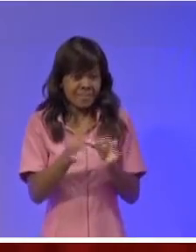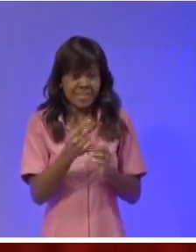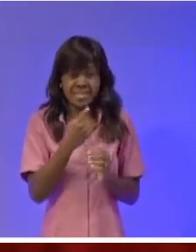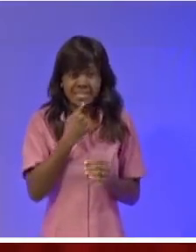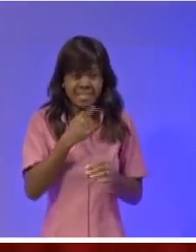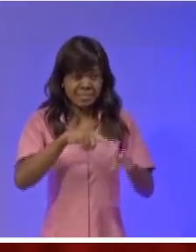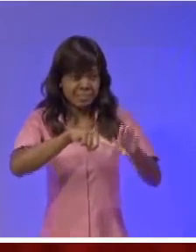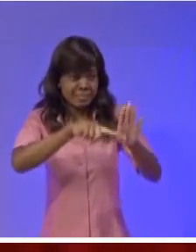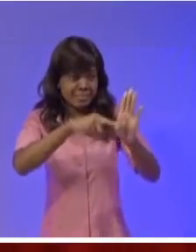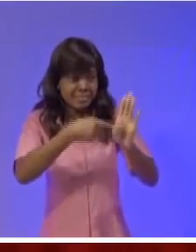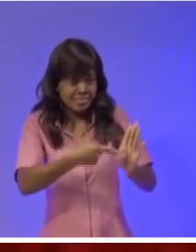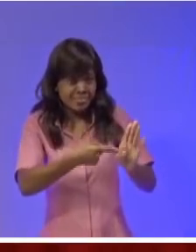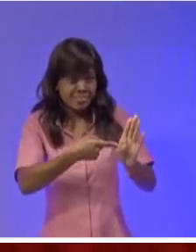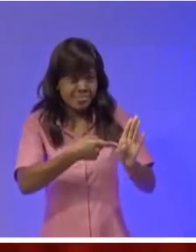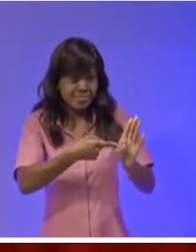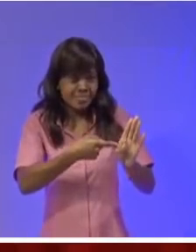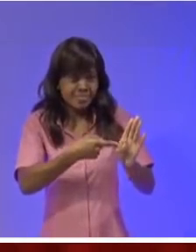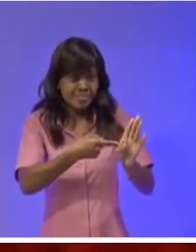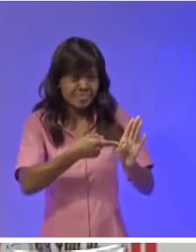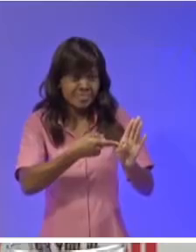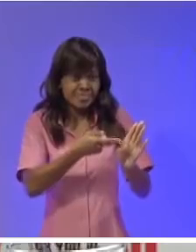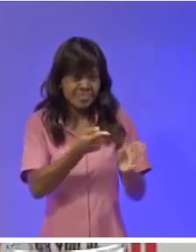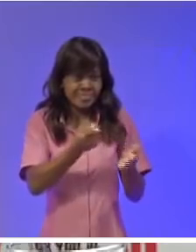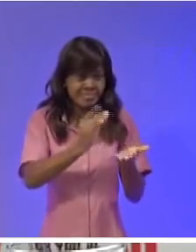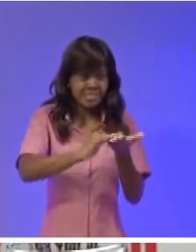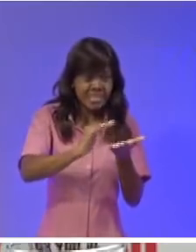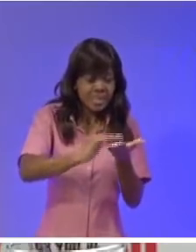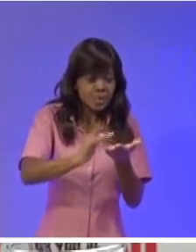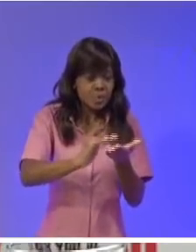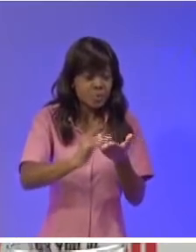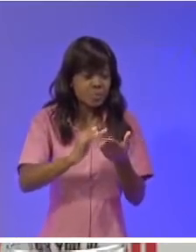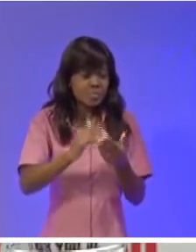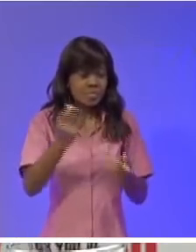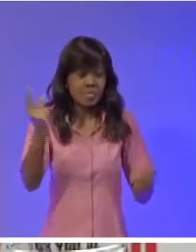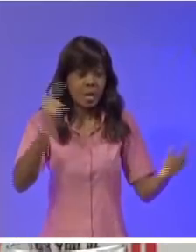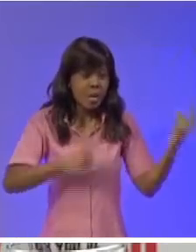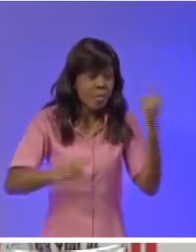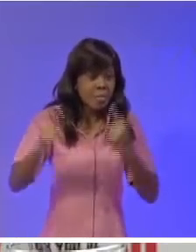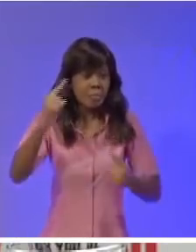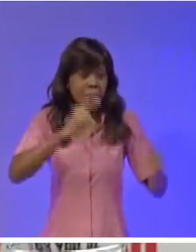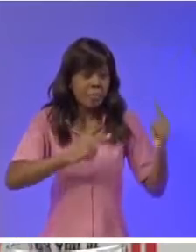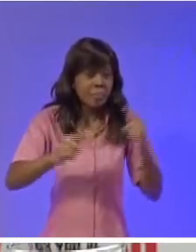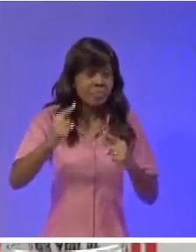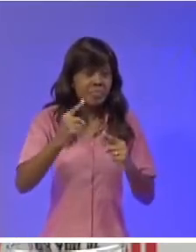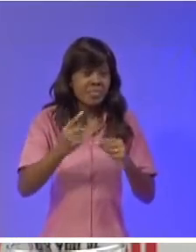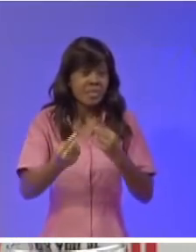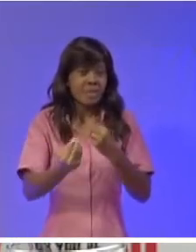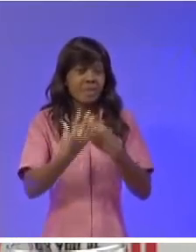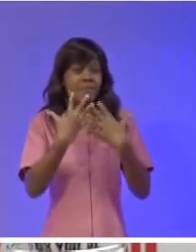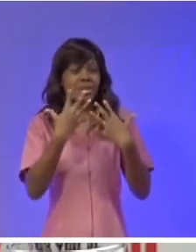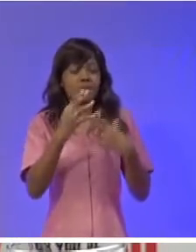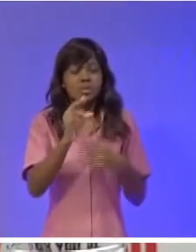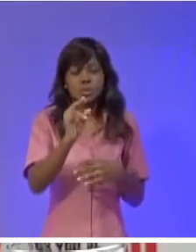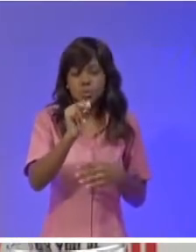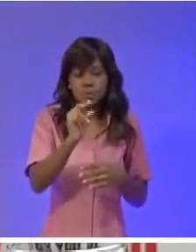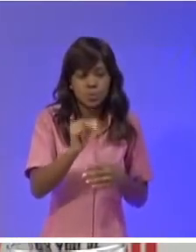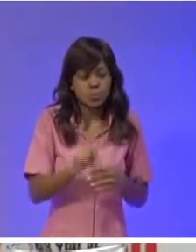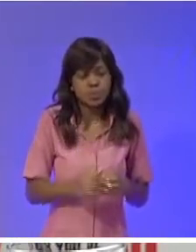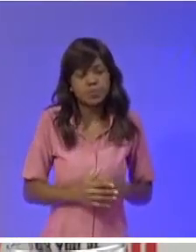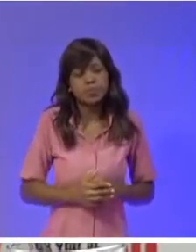will descend upon us, and the system will collapse. So it's not a matter of clinical judgment. It's a matter